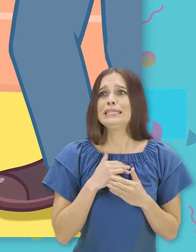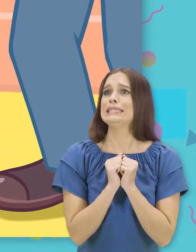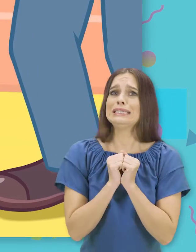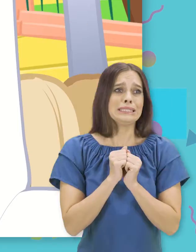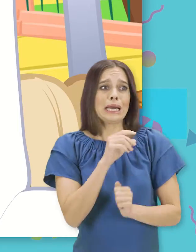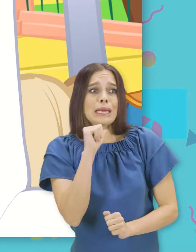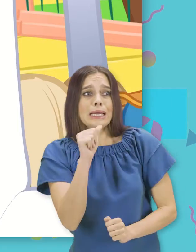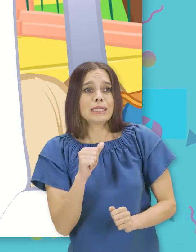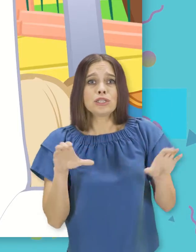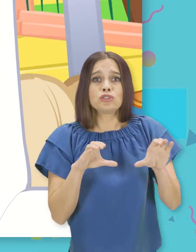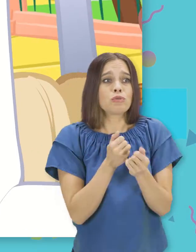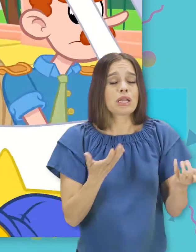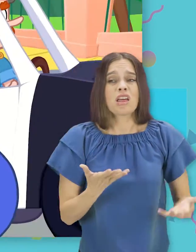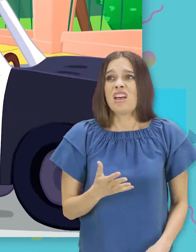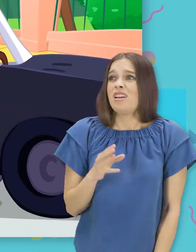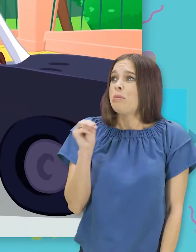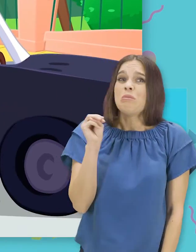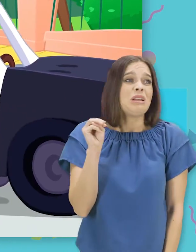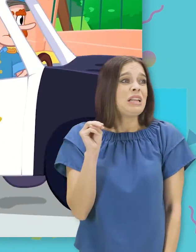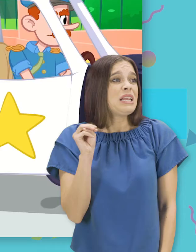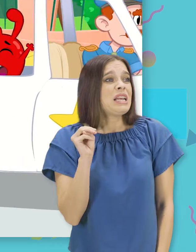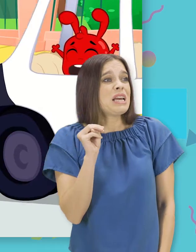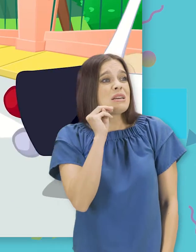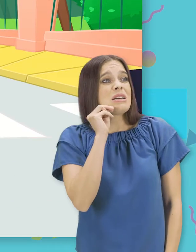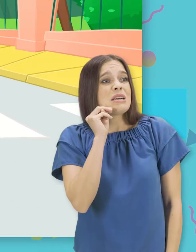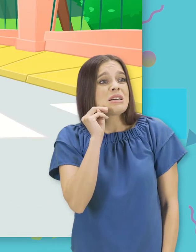He didn't do anything! Mila!